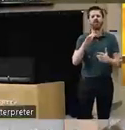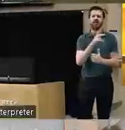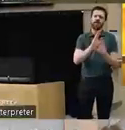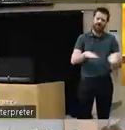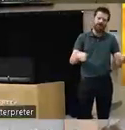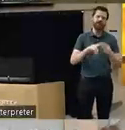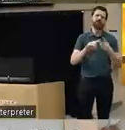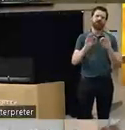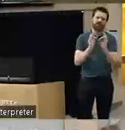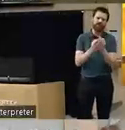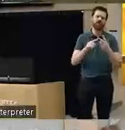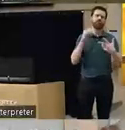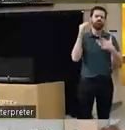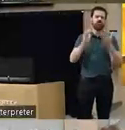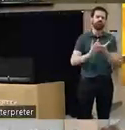adult medicine.